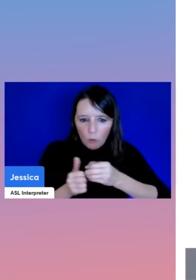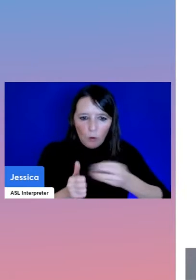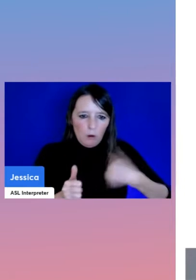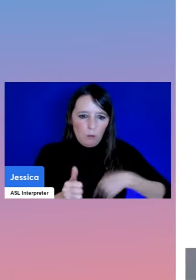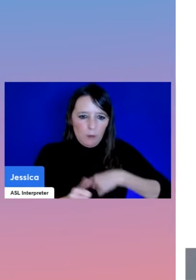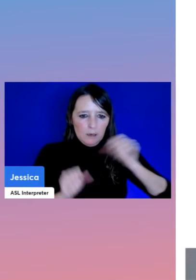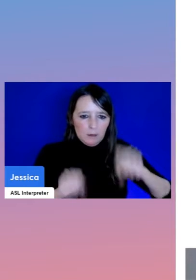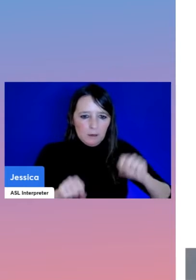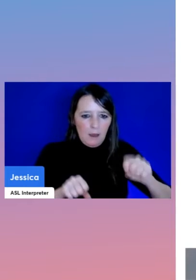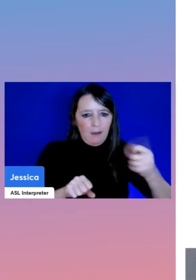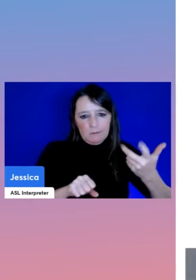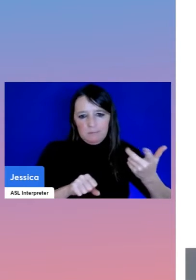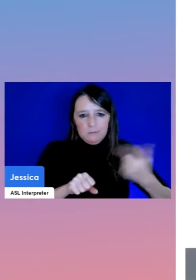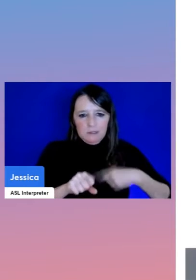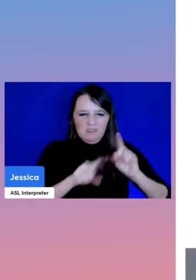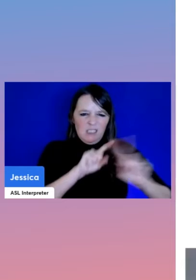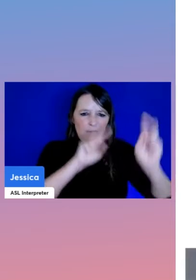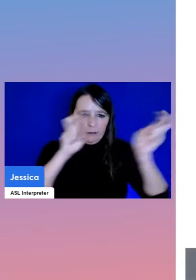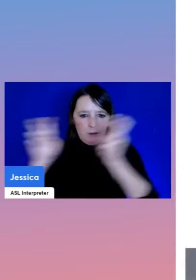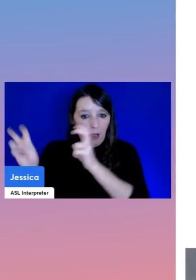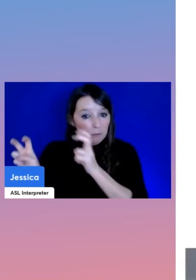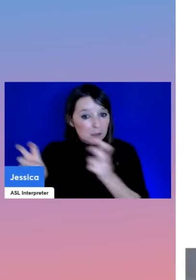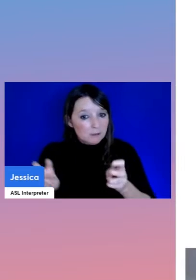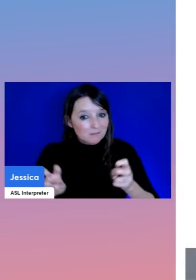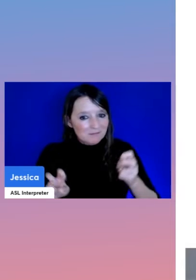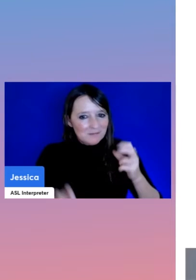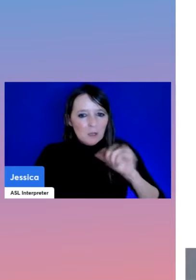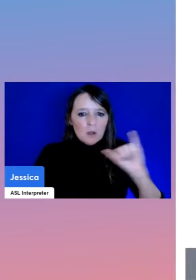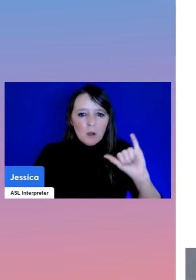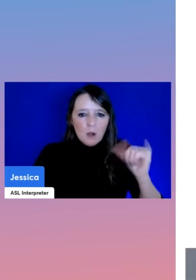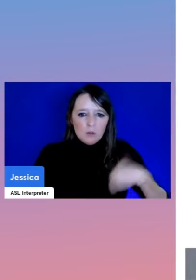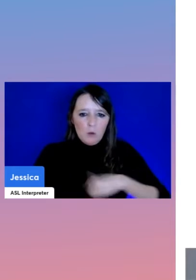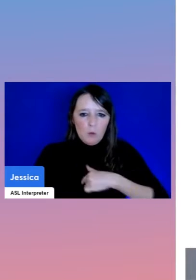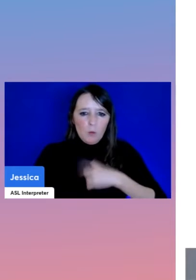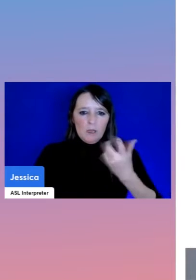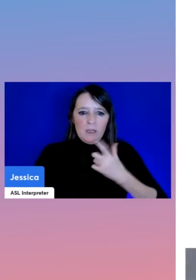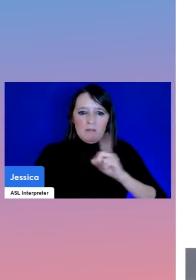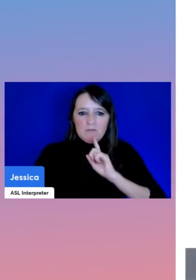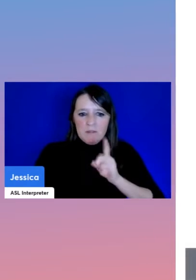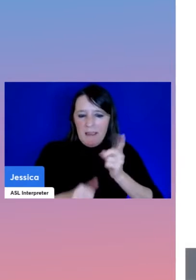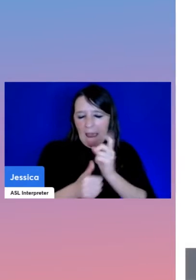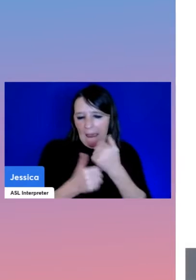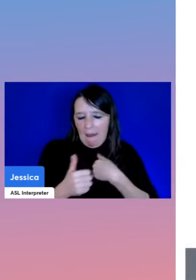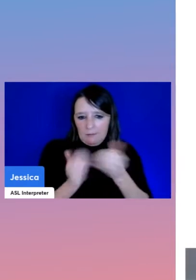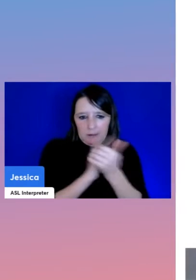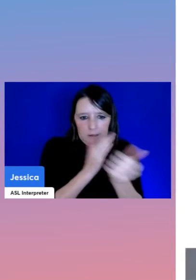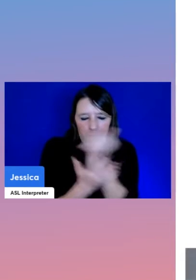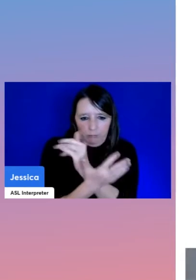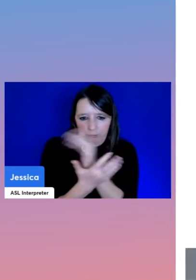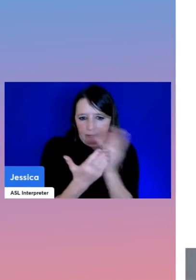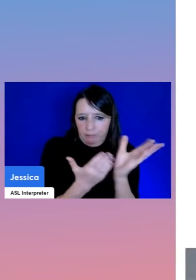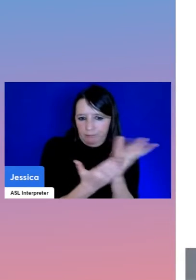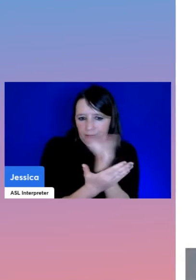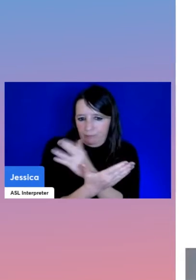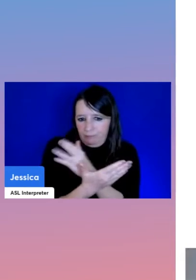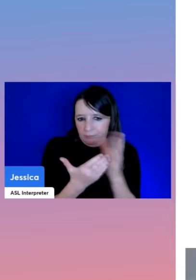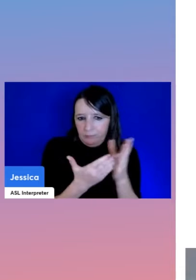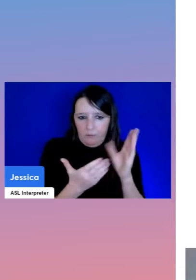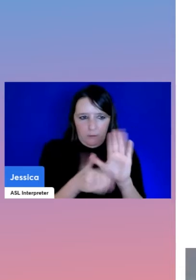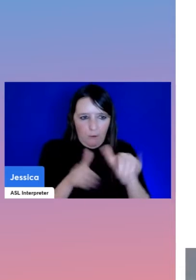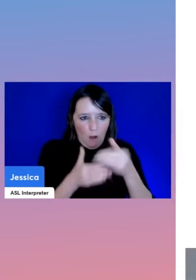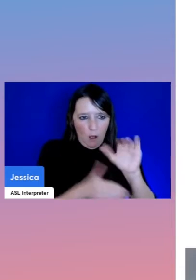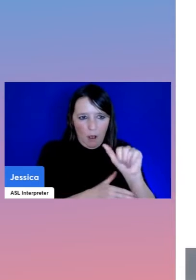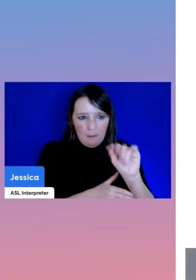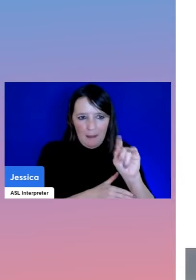on a multitude of topics. We are both HashiCorp ambassadors and co-organizers for local meetups. We represent the